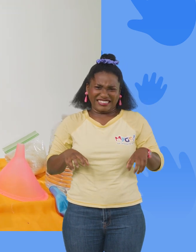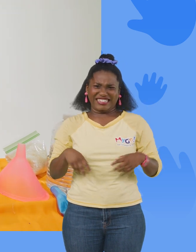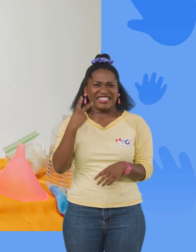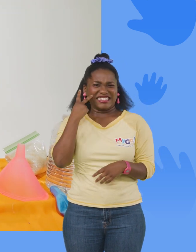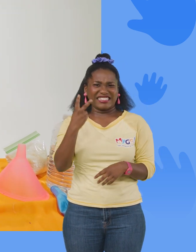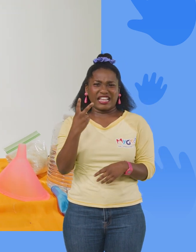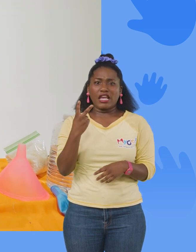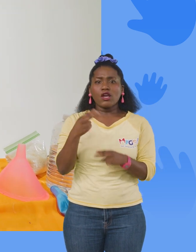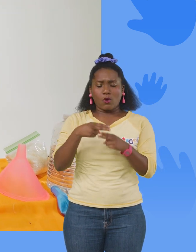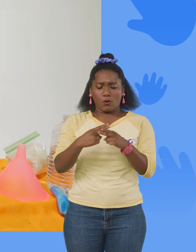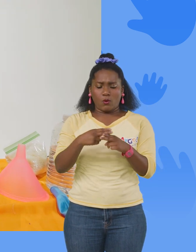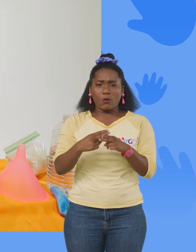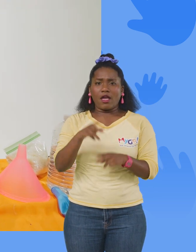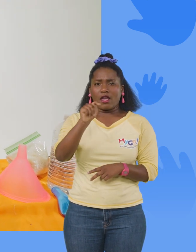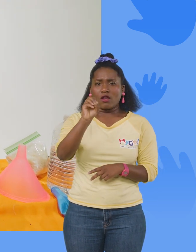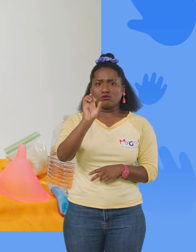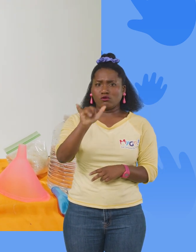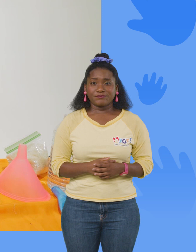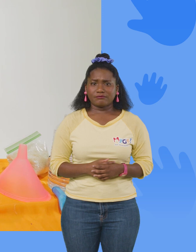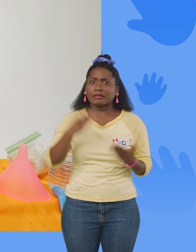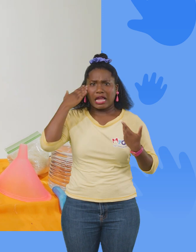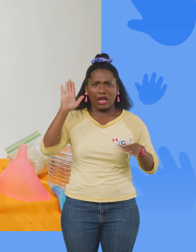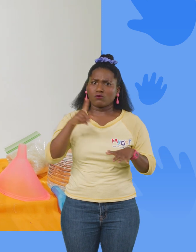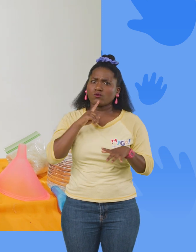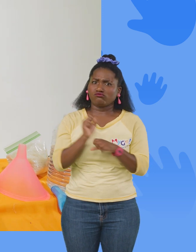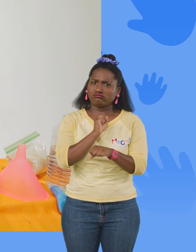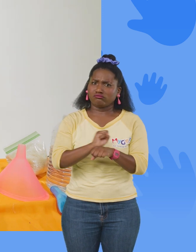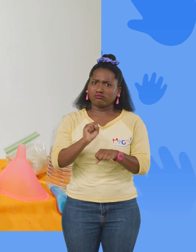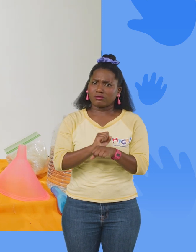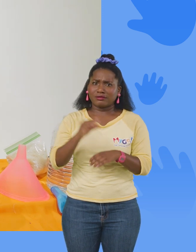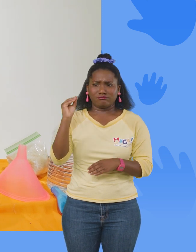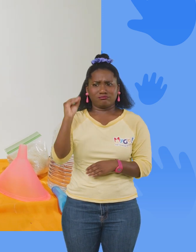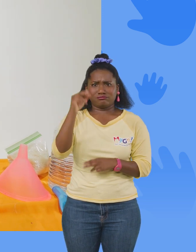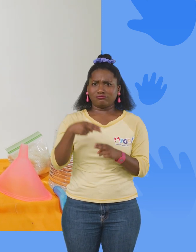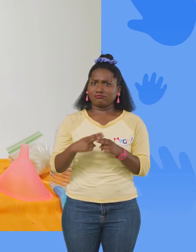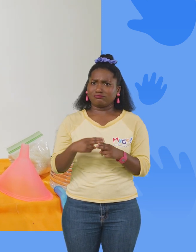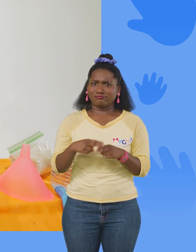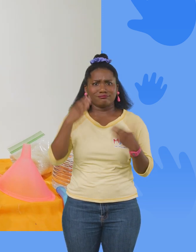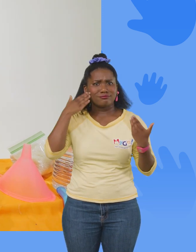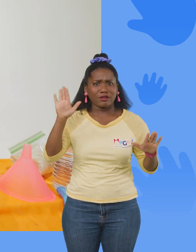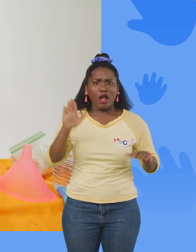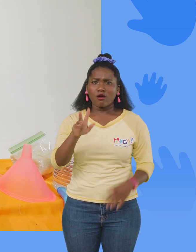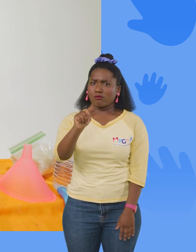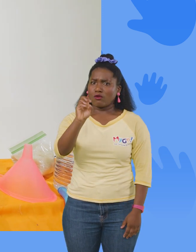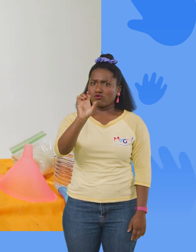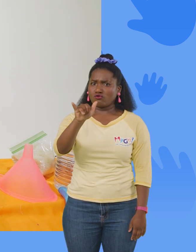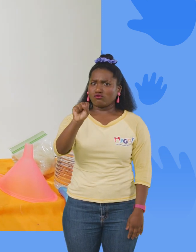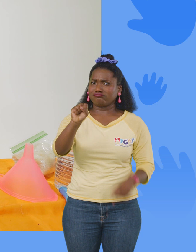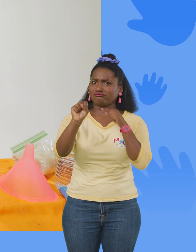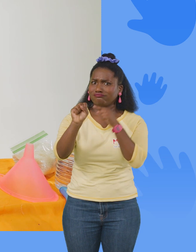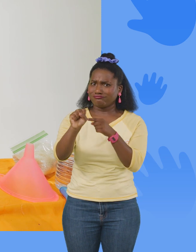Okay, let's see what toy weighs more. I don't know the actual dinosaur weight, but just for these